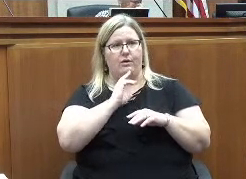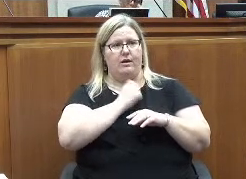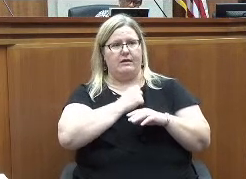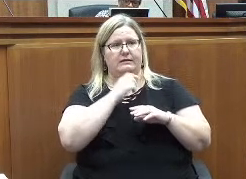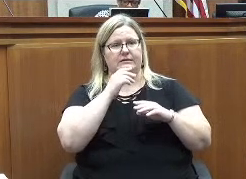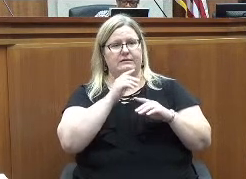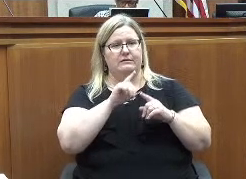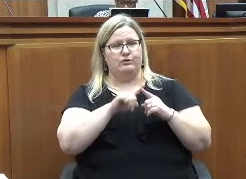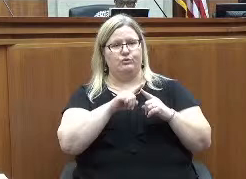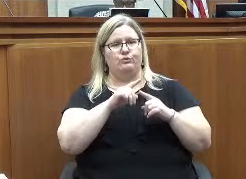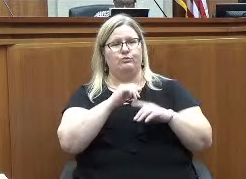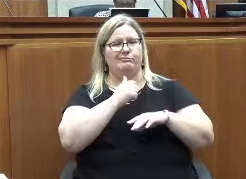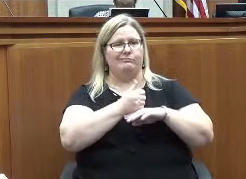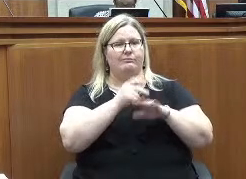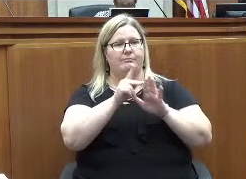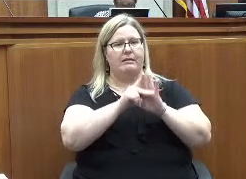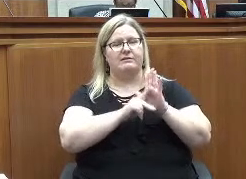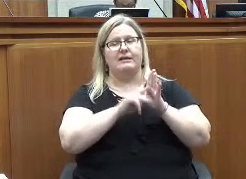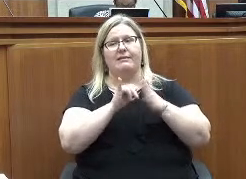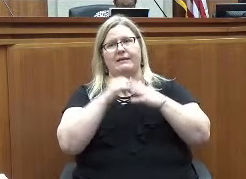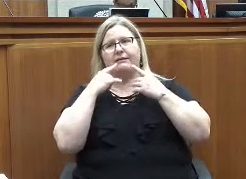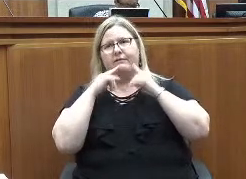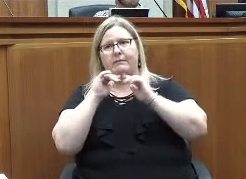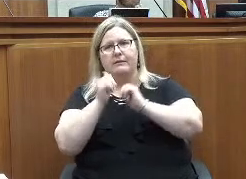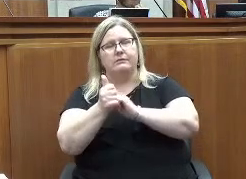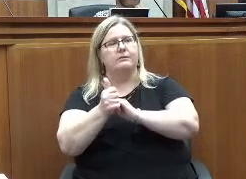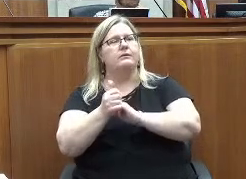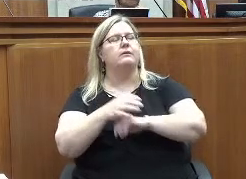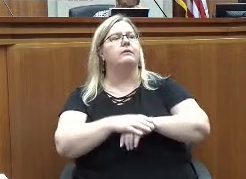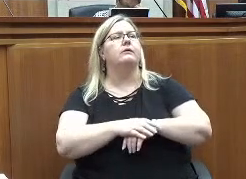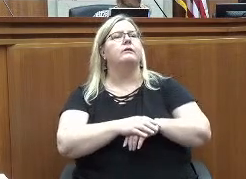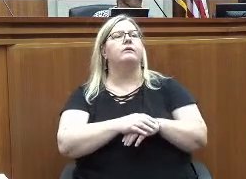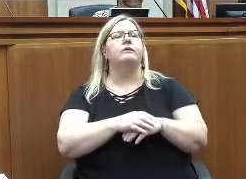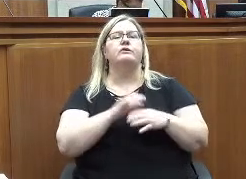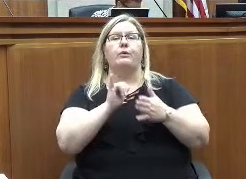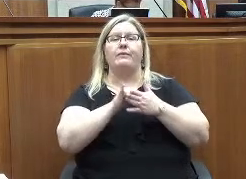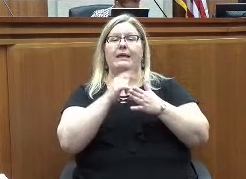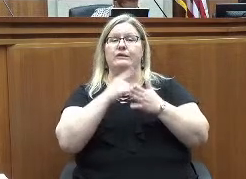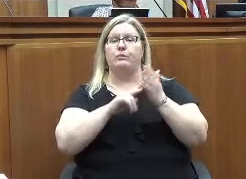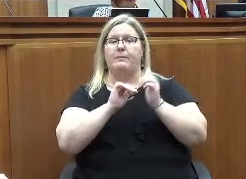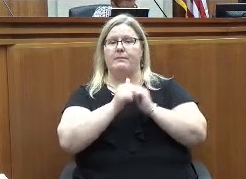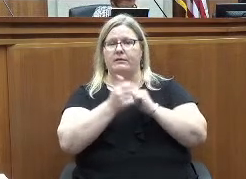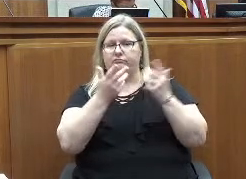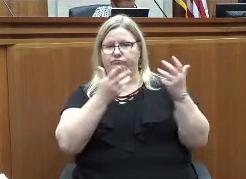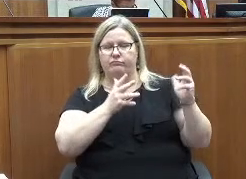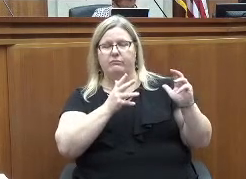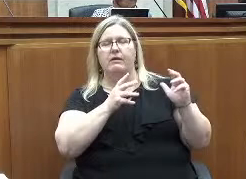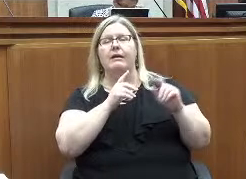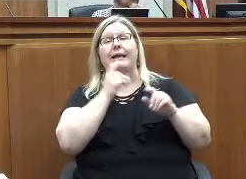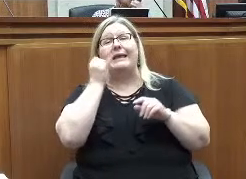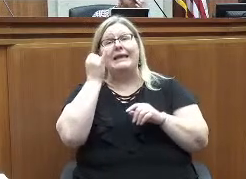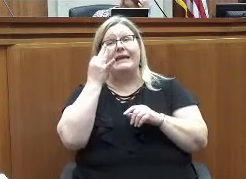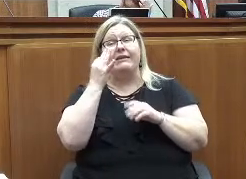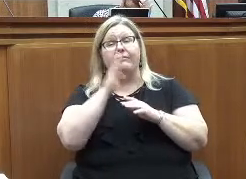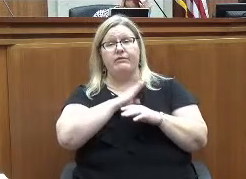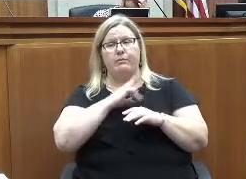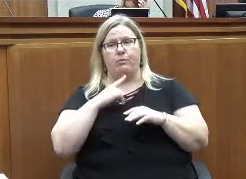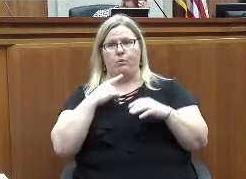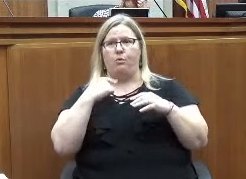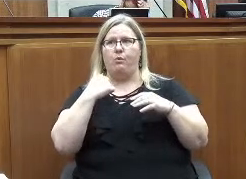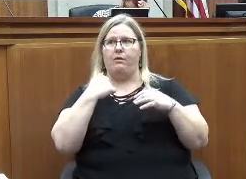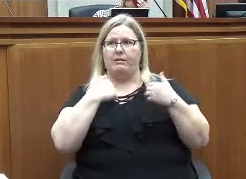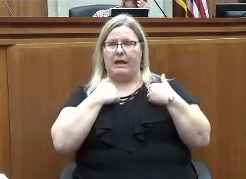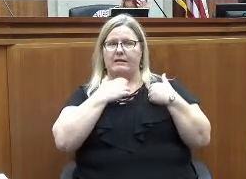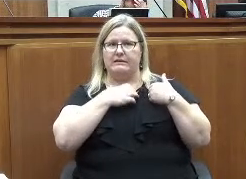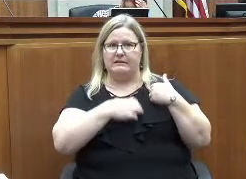to successfully pass. And so that is what has passed. If the board has the will and the